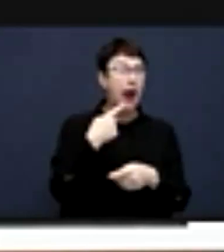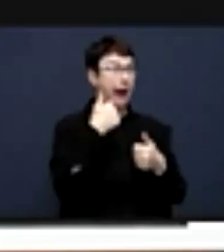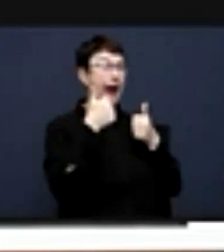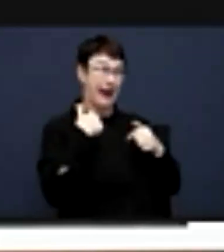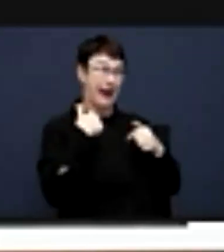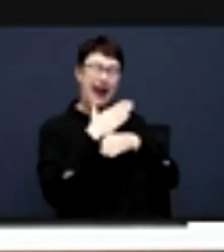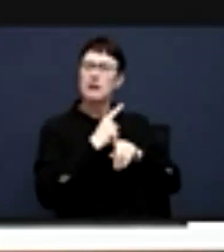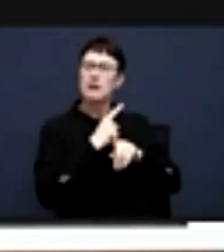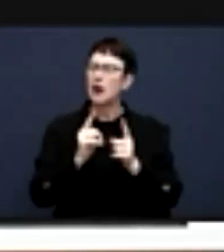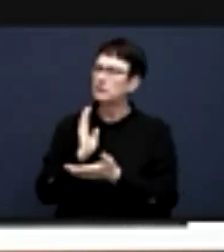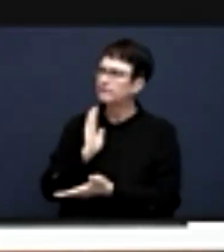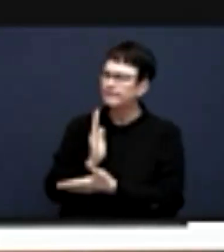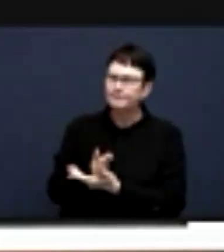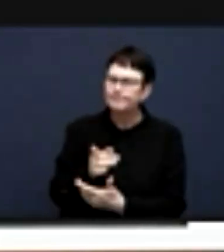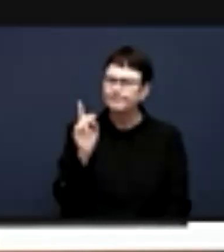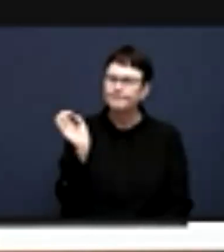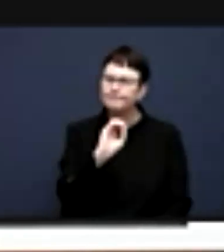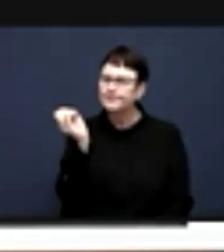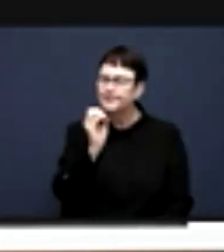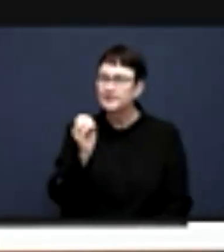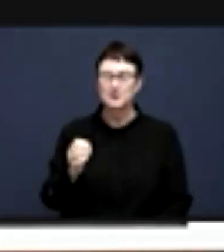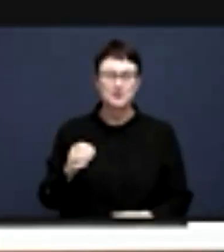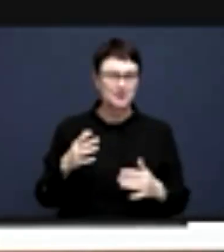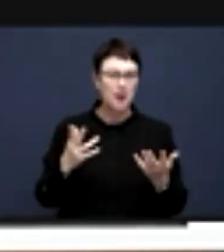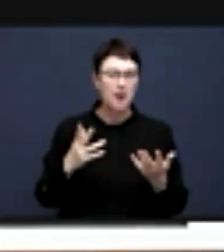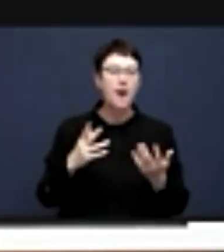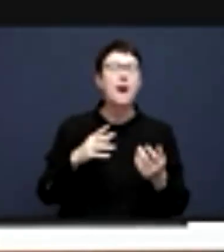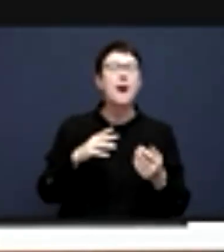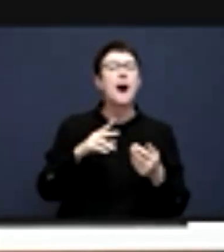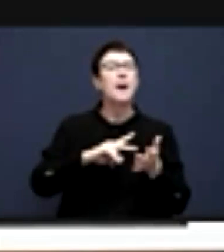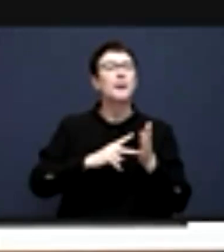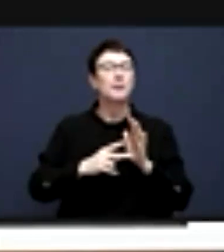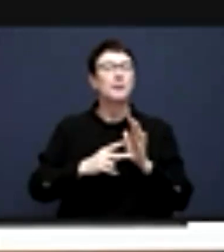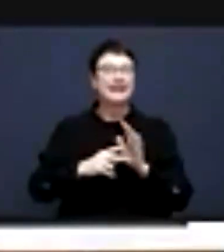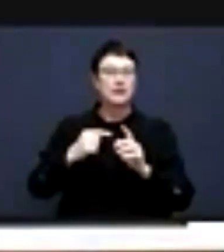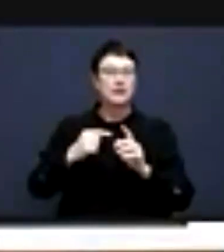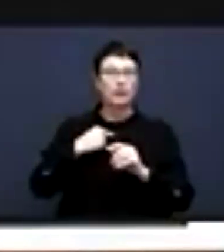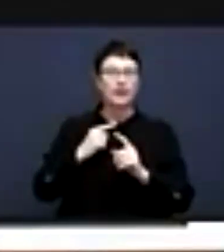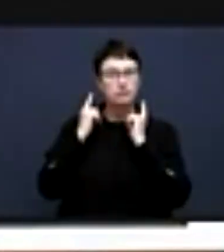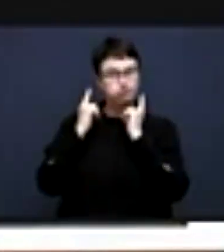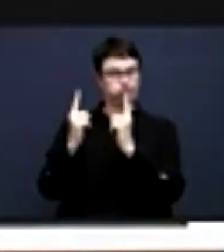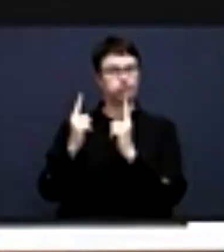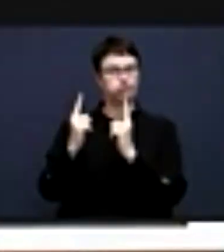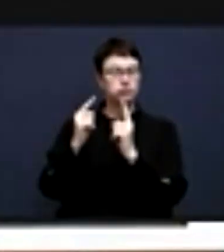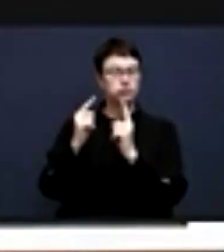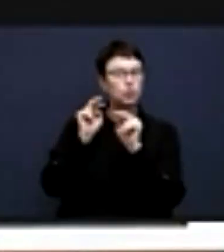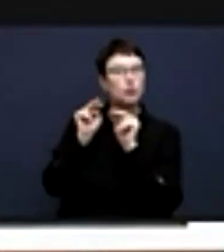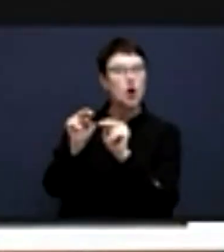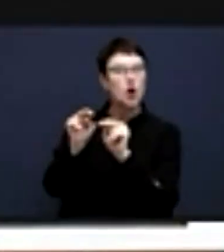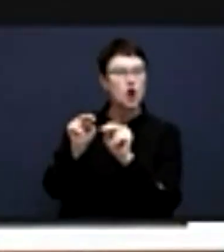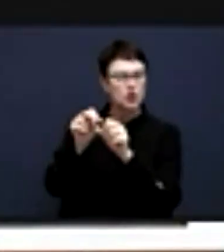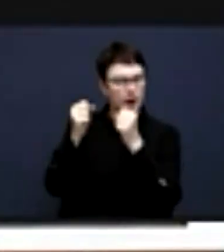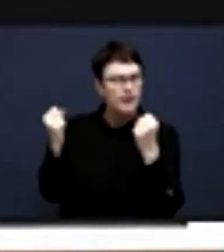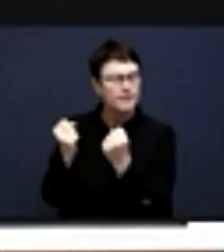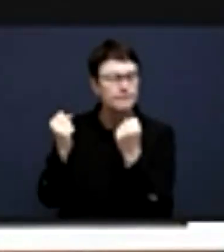not impactful, and users they are afraid or they are just bored of even trying and look